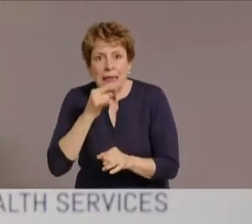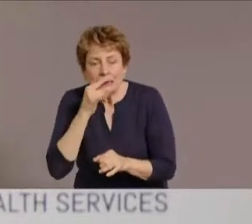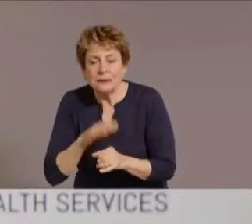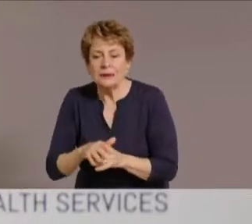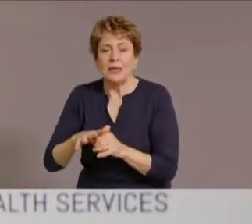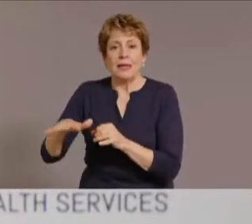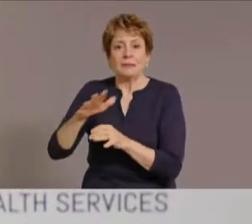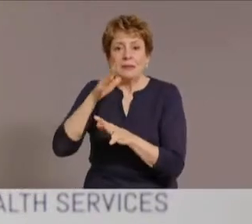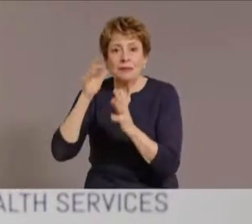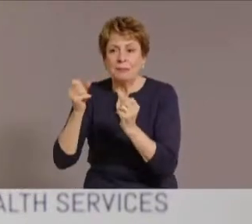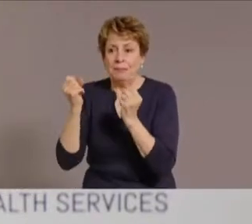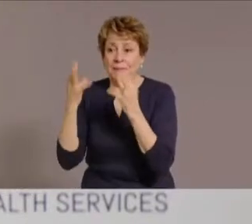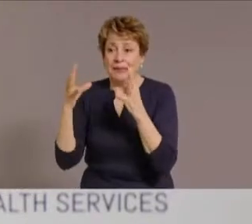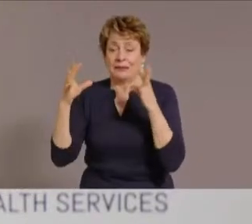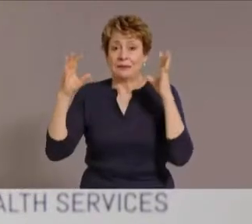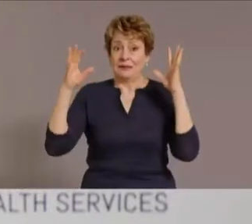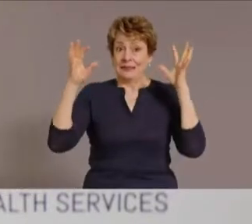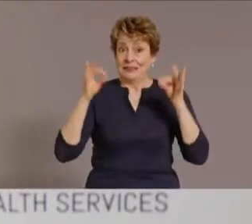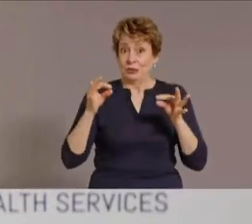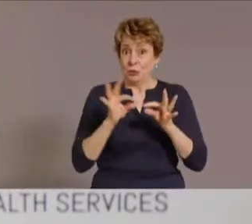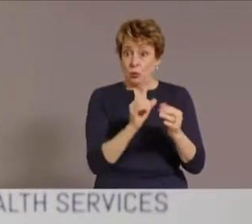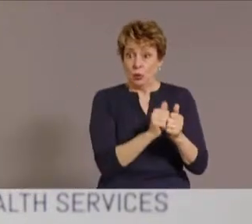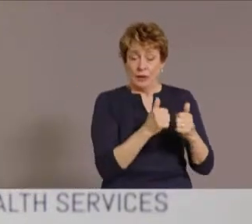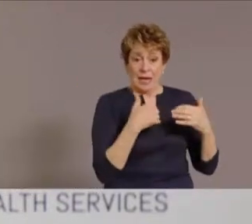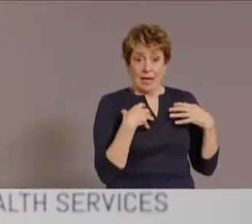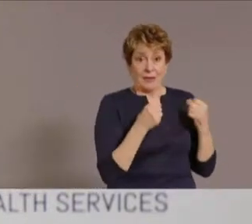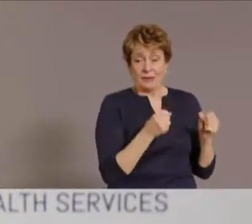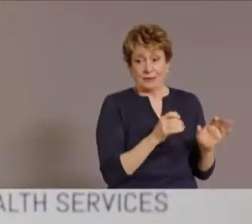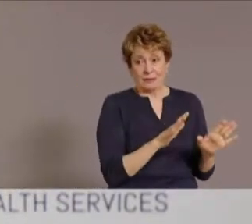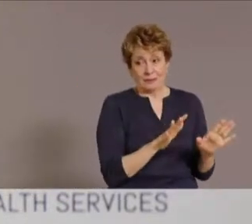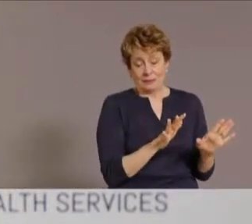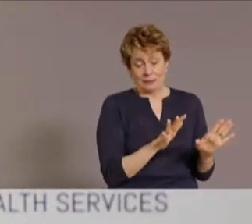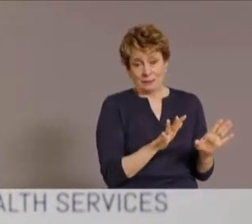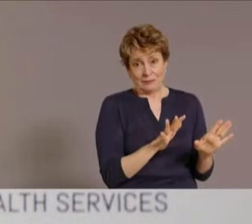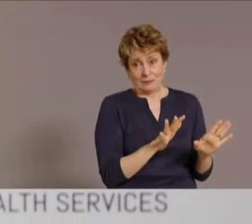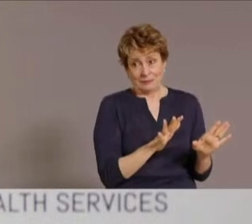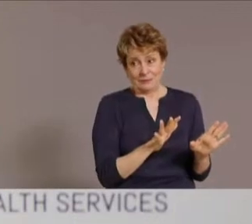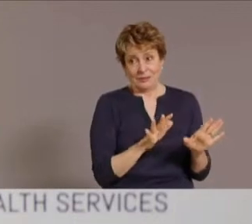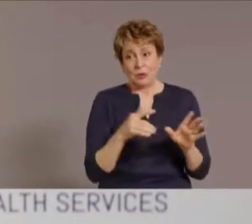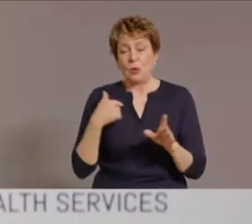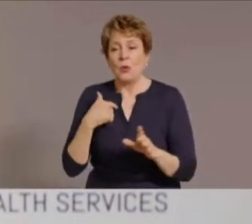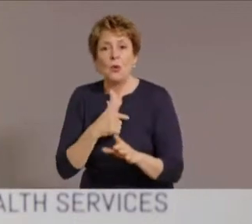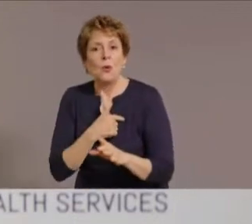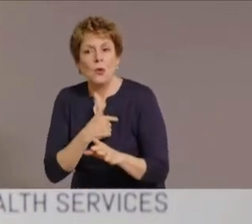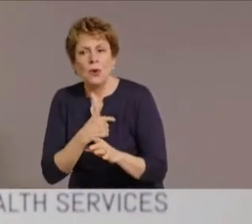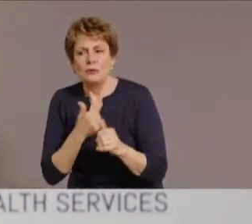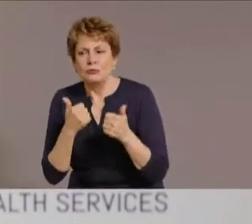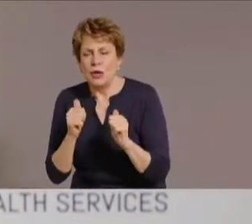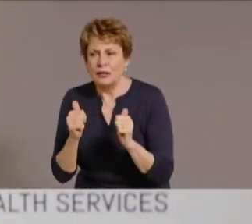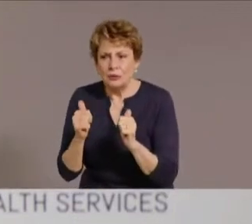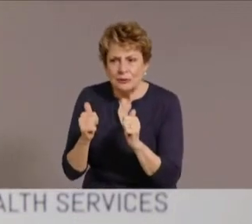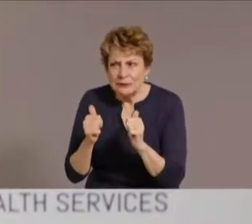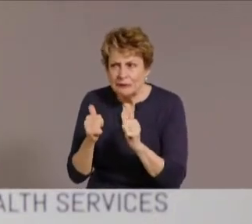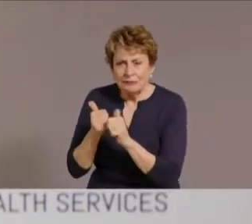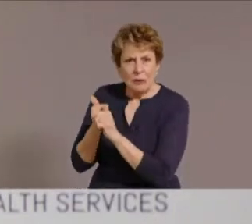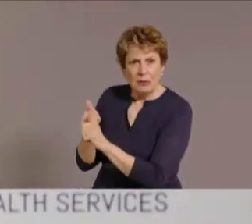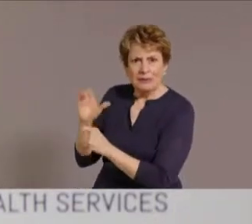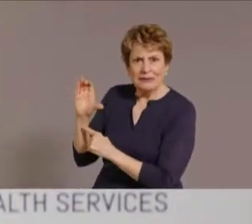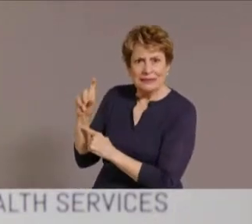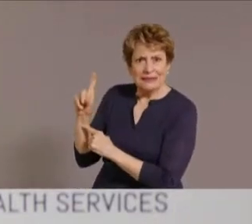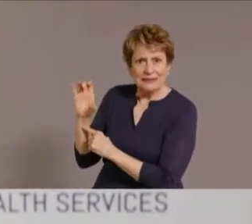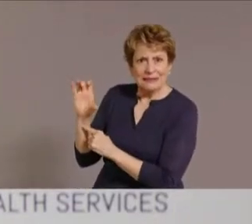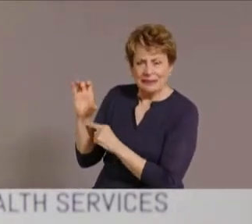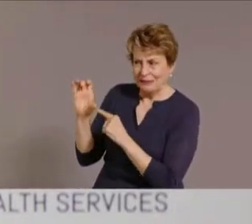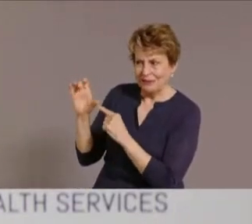we were, you know, trying to be consistent with CDC's recommendations. And so